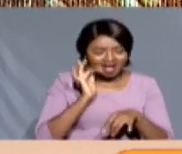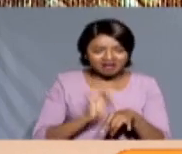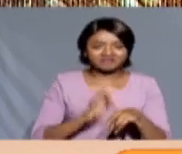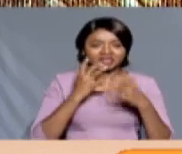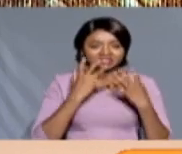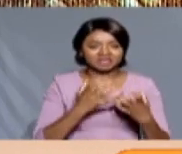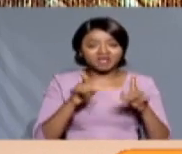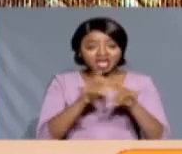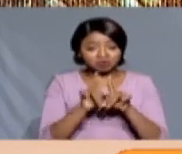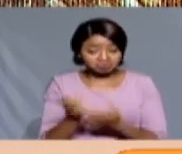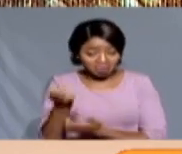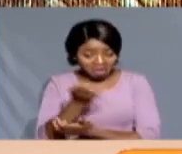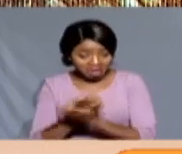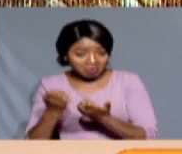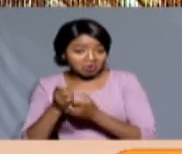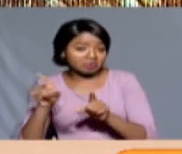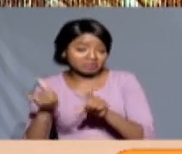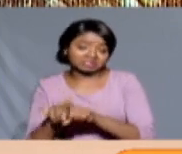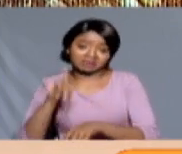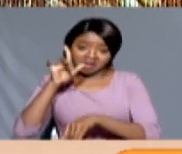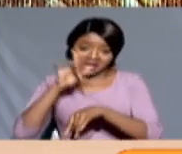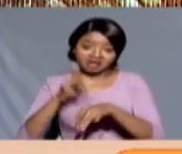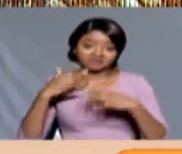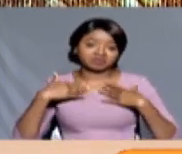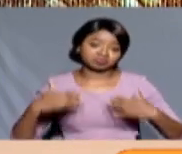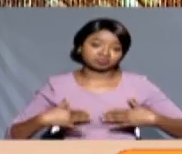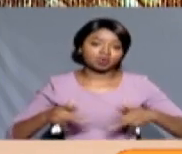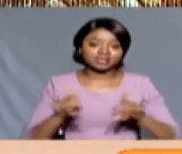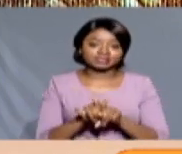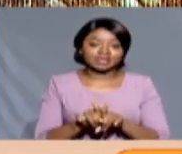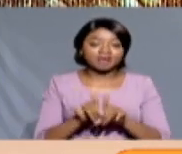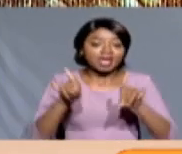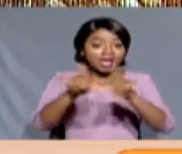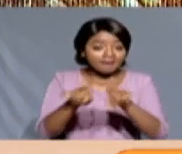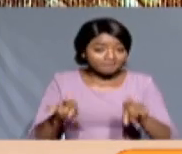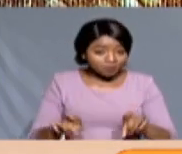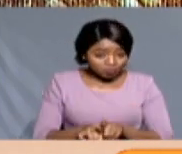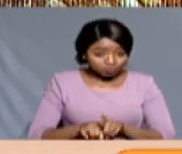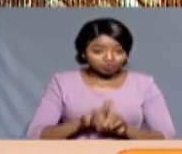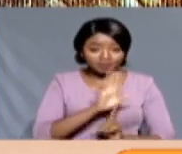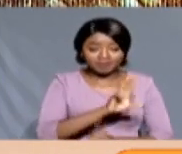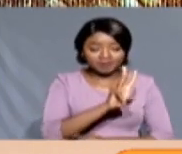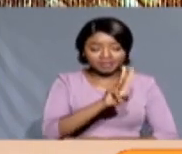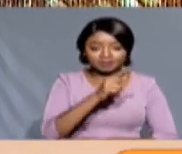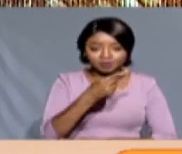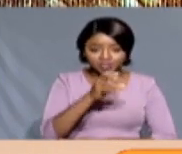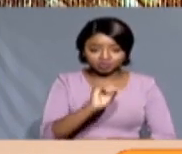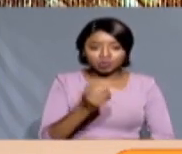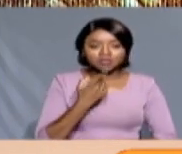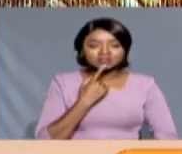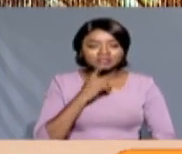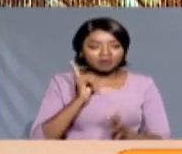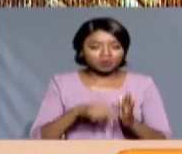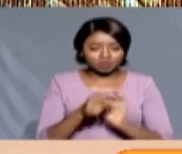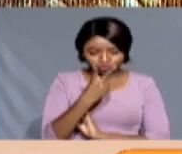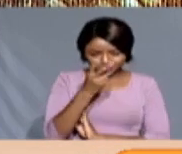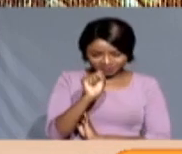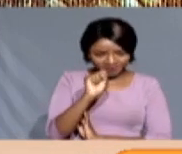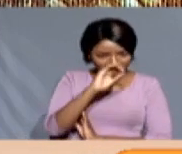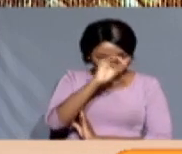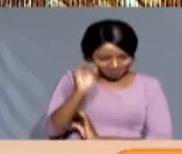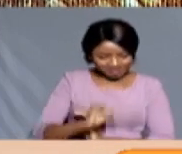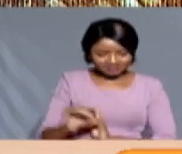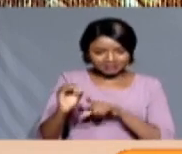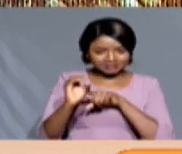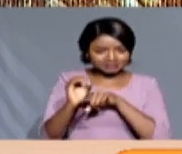mention the economic impact. According to the WHO, aflatoxins cause an estimated 25% or more